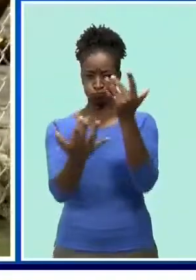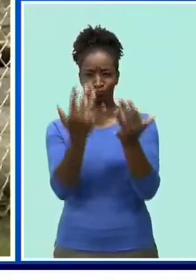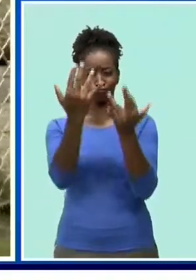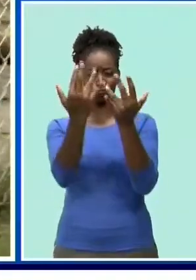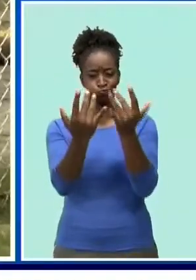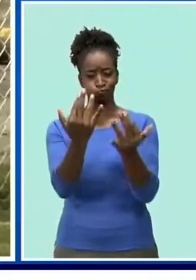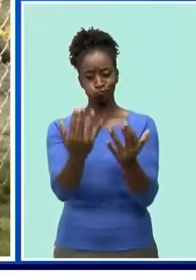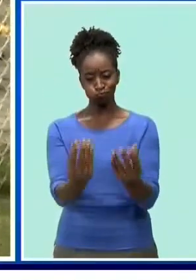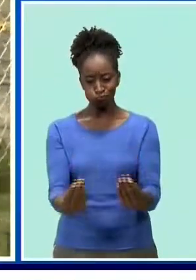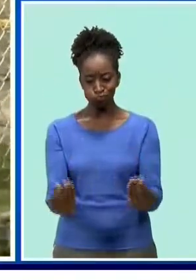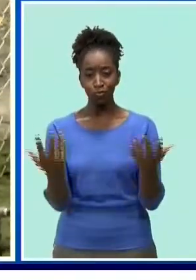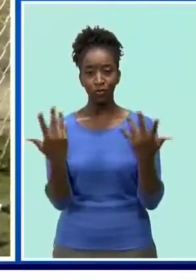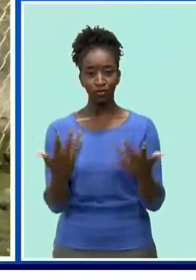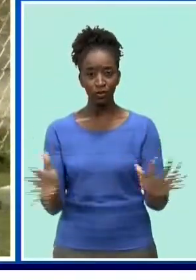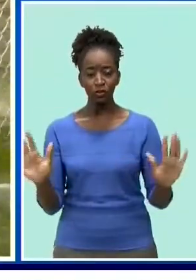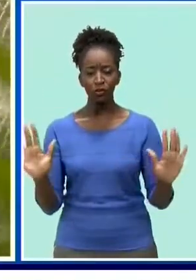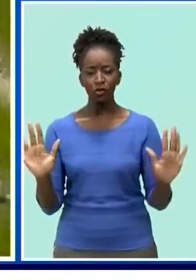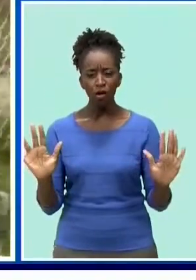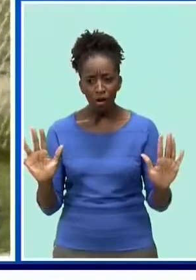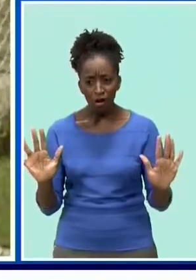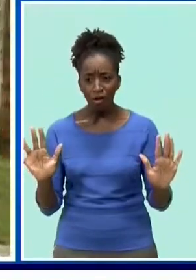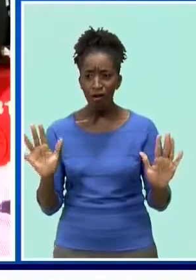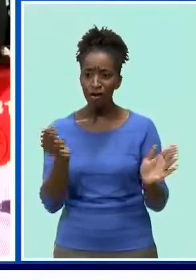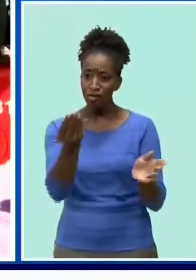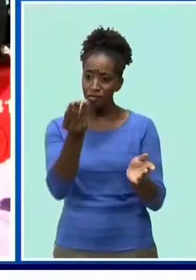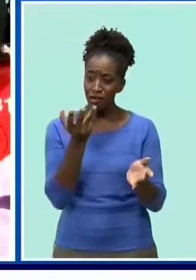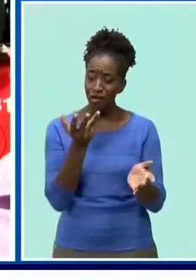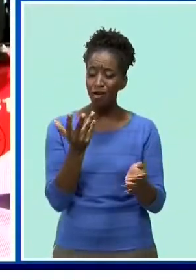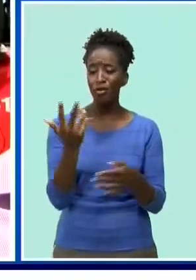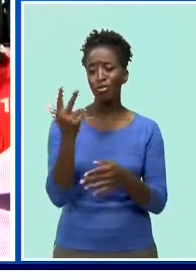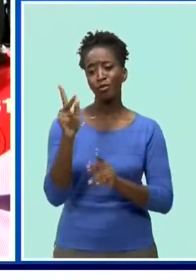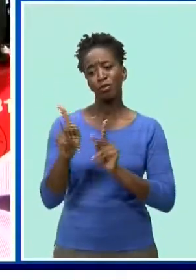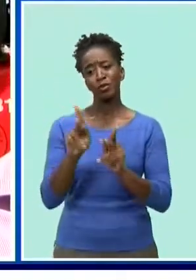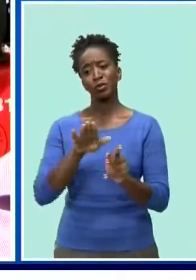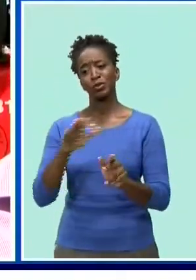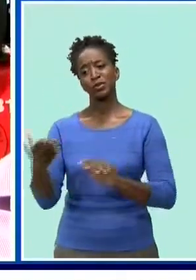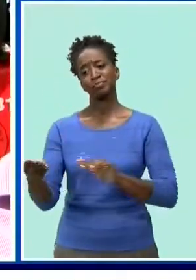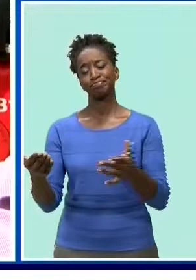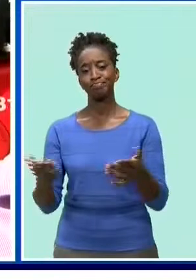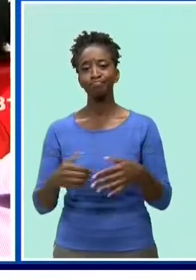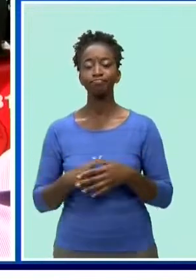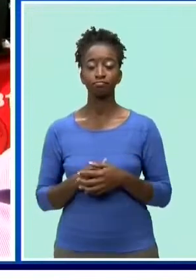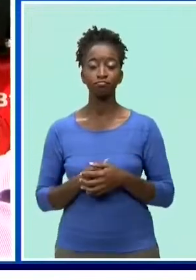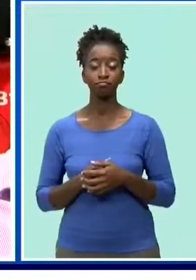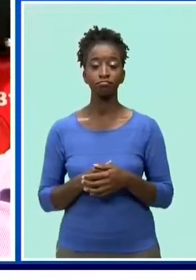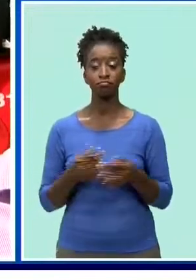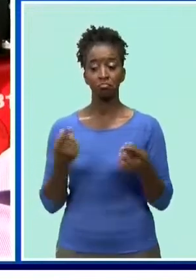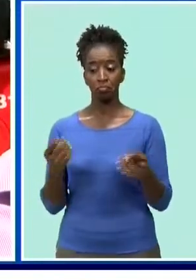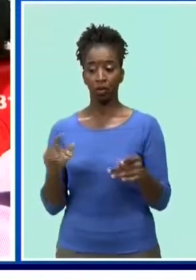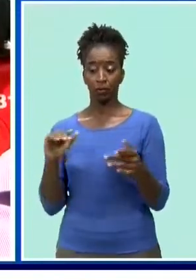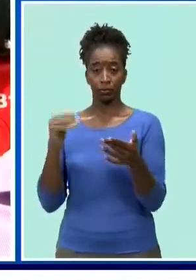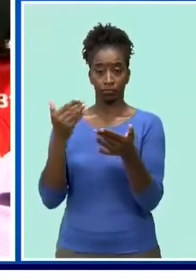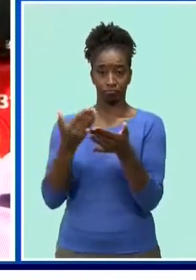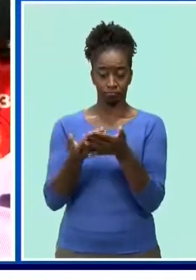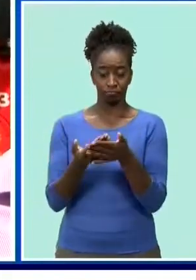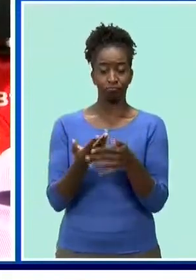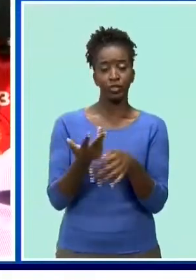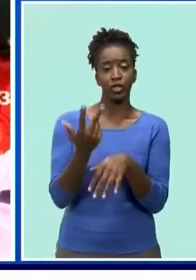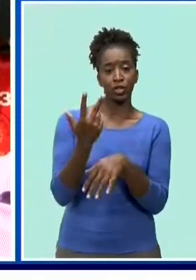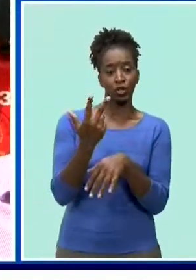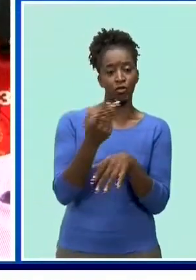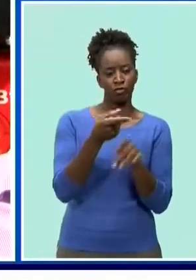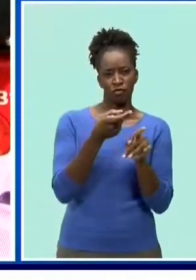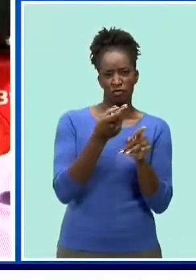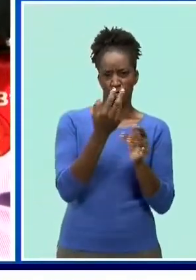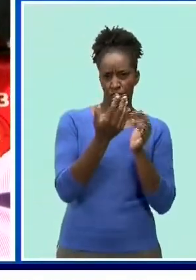unthinkable. Three people had perished inside. On arrival, they met the fire service. There were three tenders from the fire service